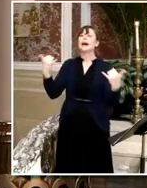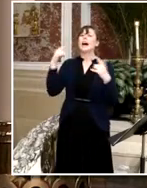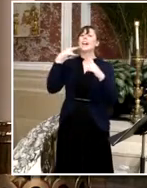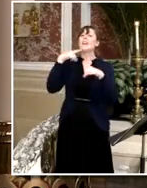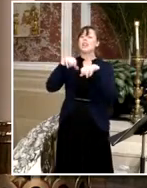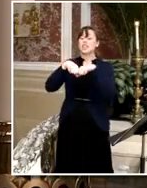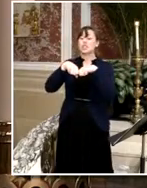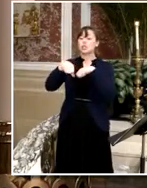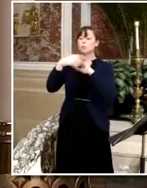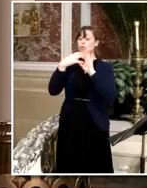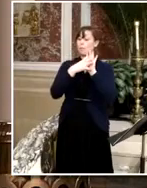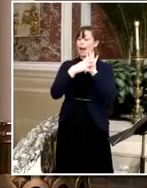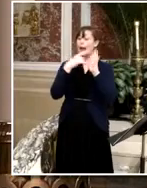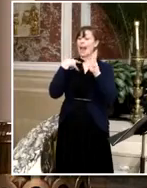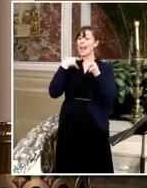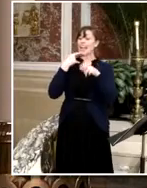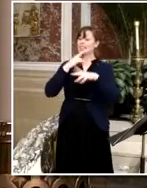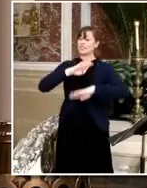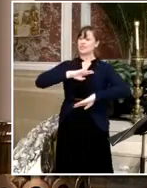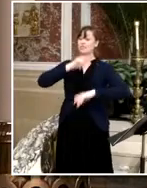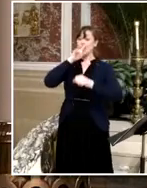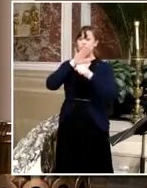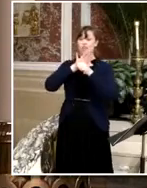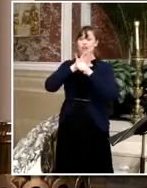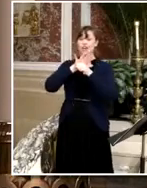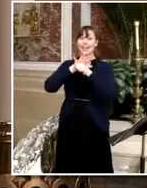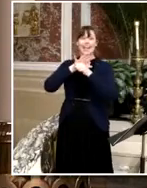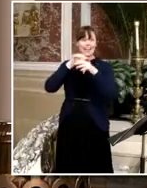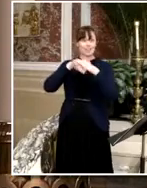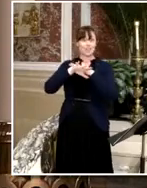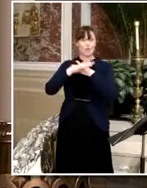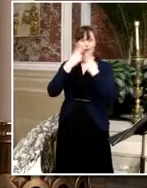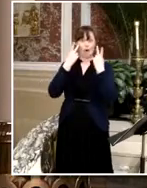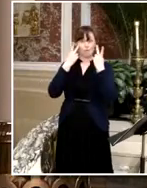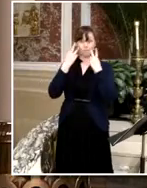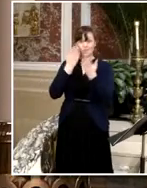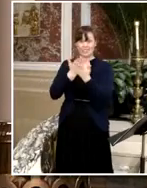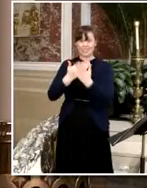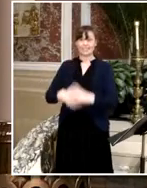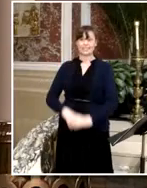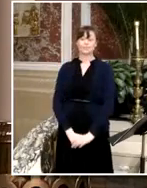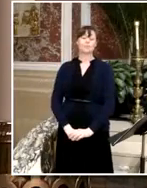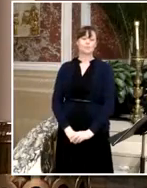scripture passage is fulfilled in your hearing."